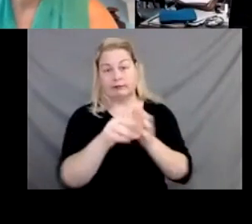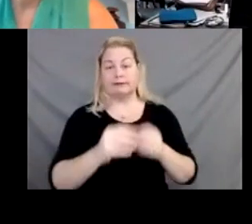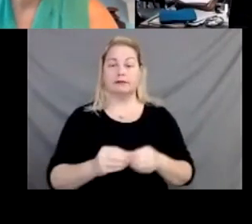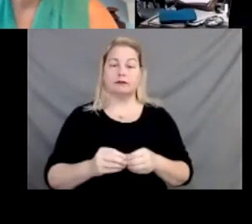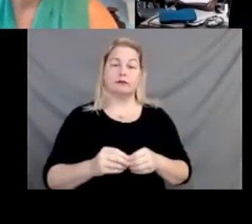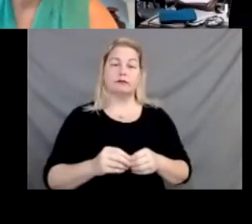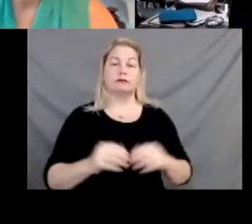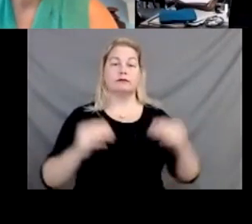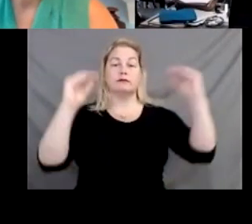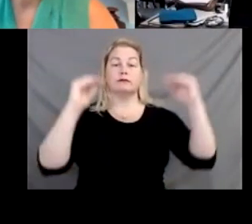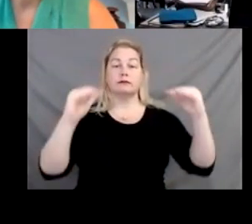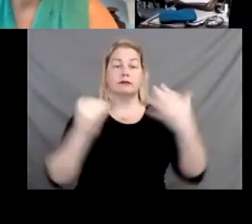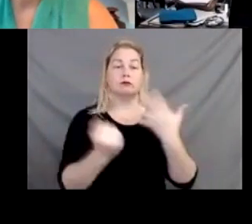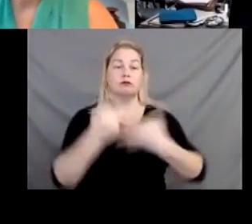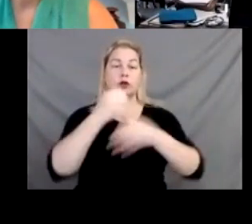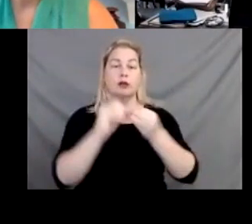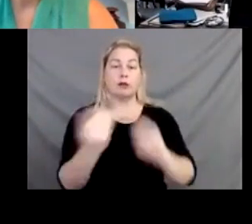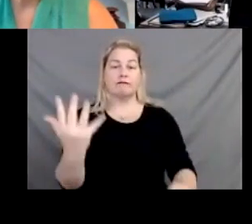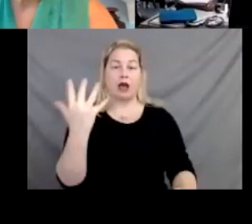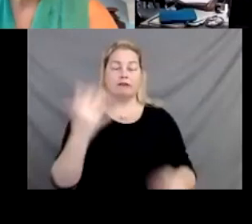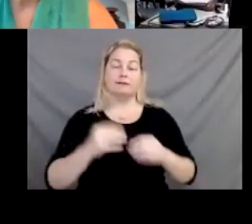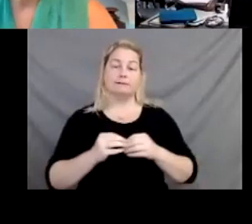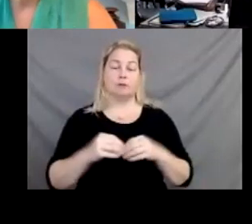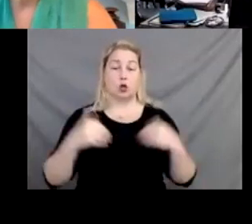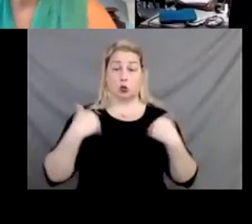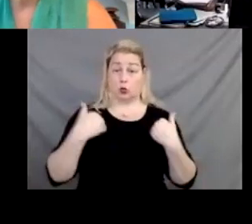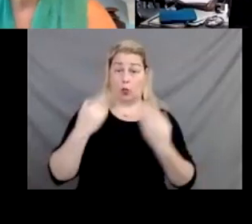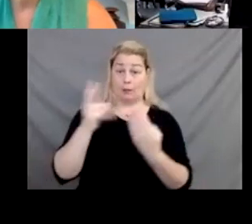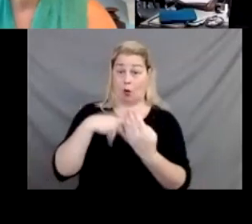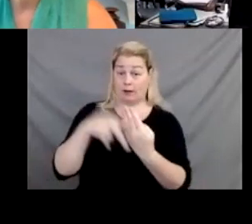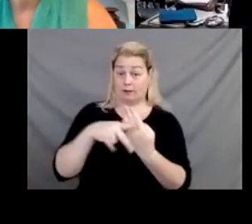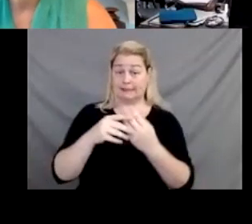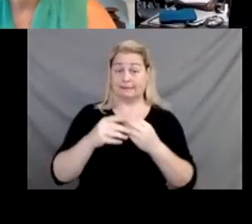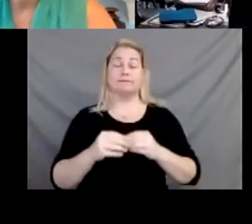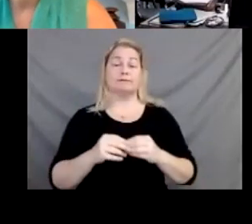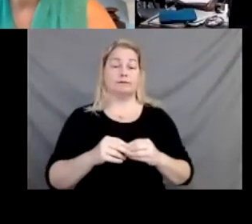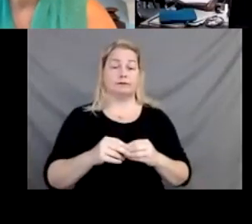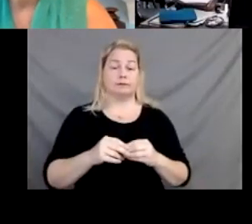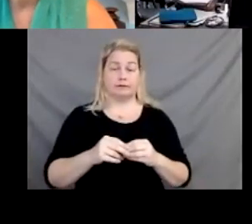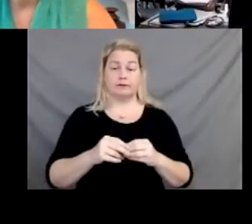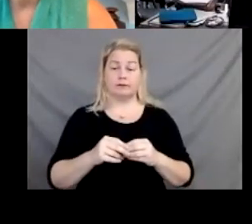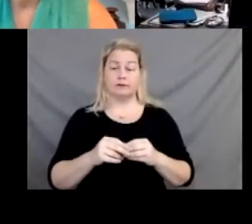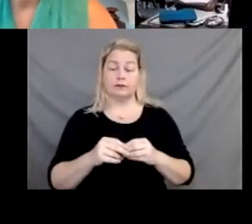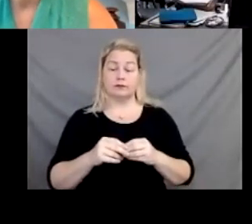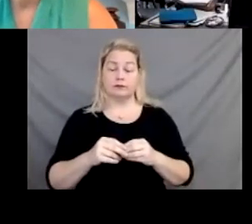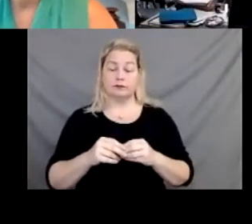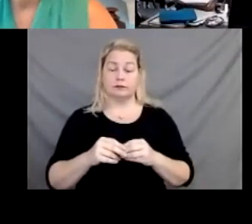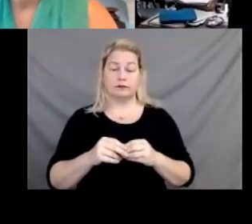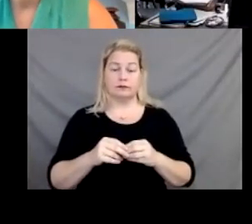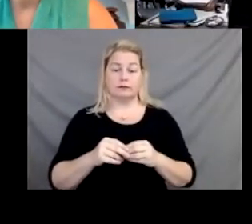In priority 5, youth programming, we consolidated what